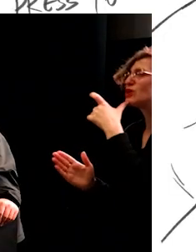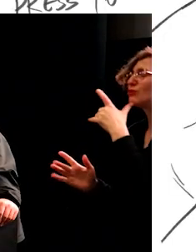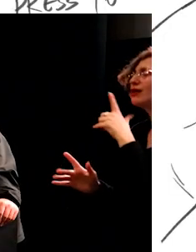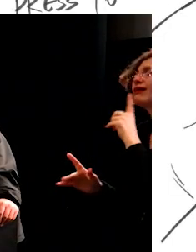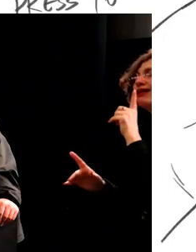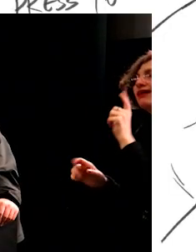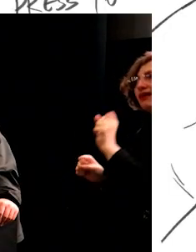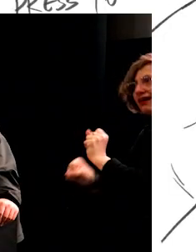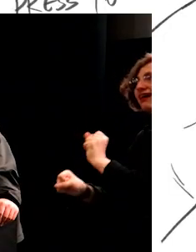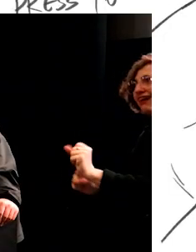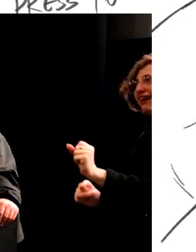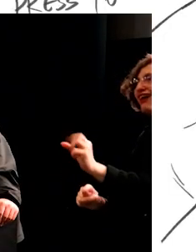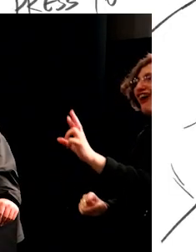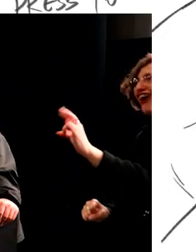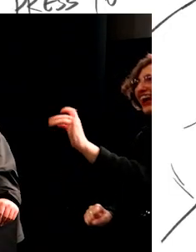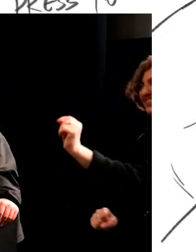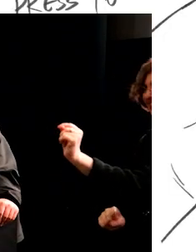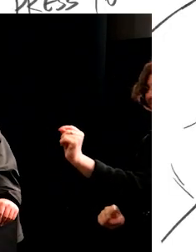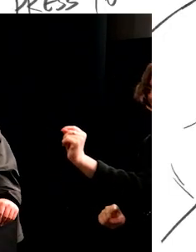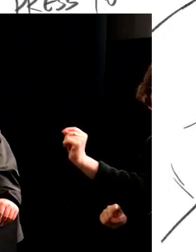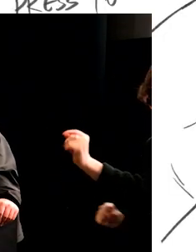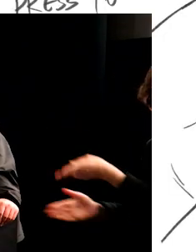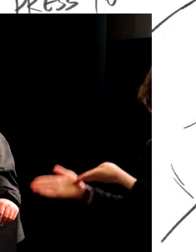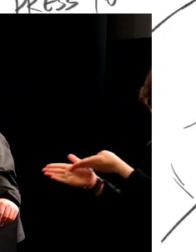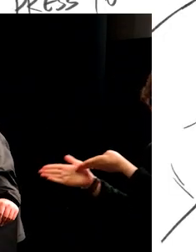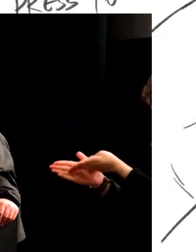It's been pretty awesome to just